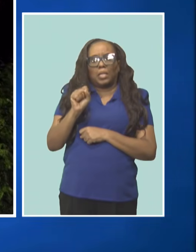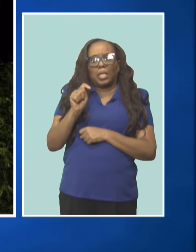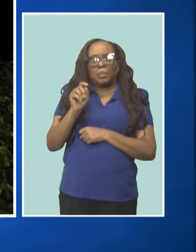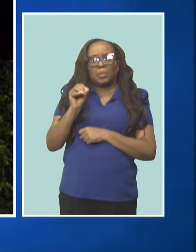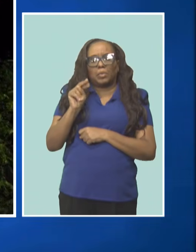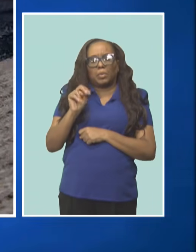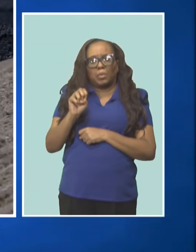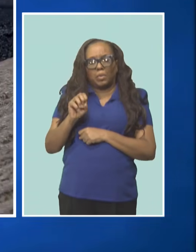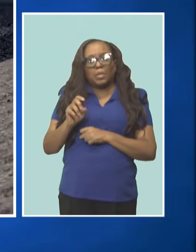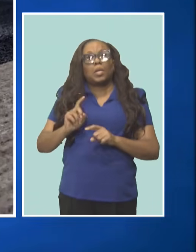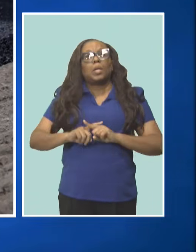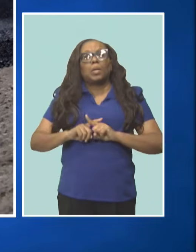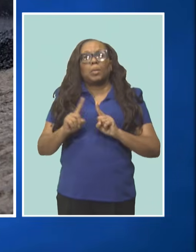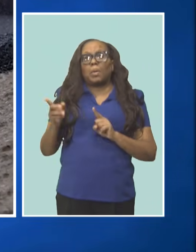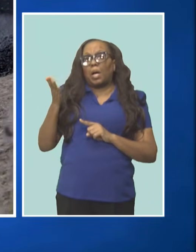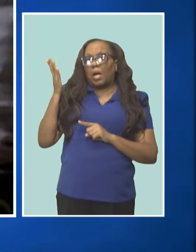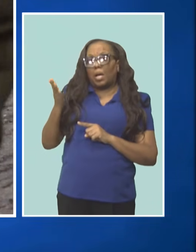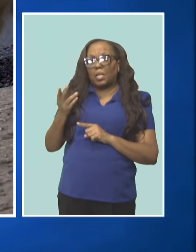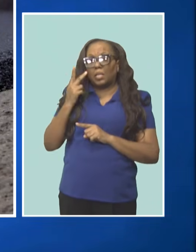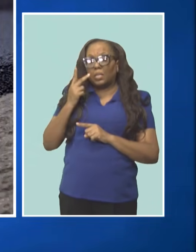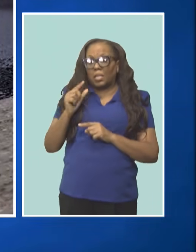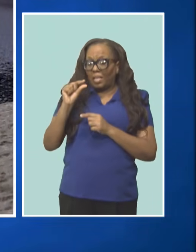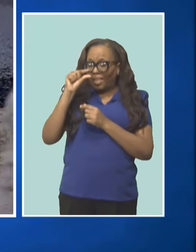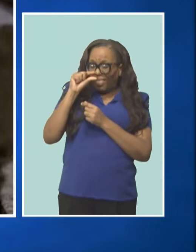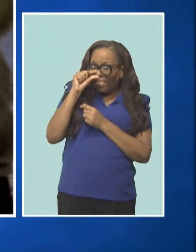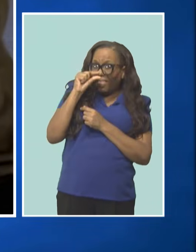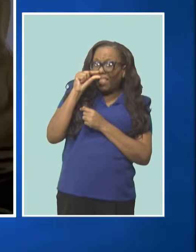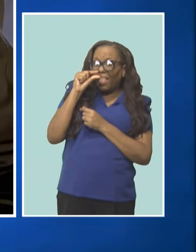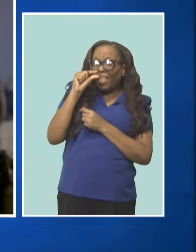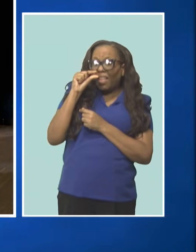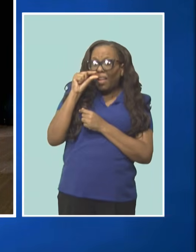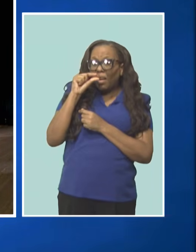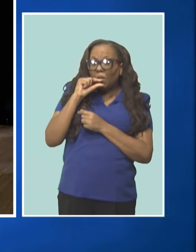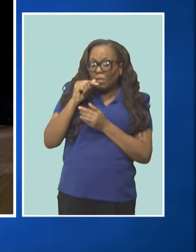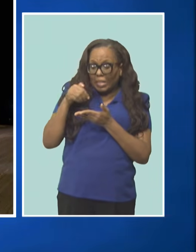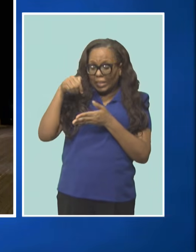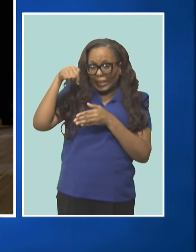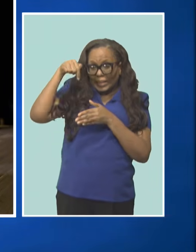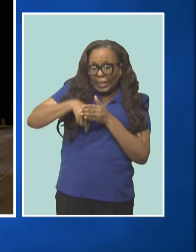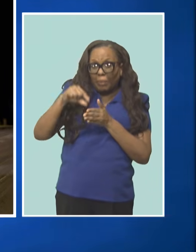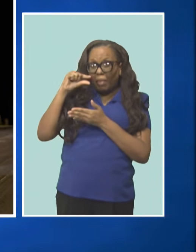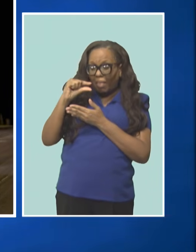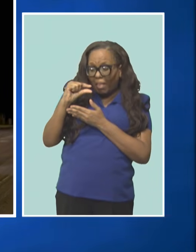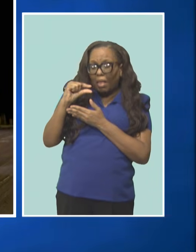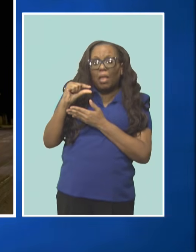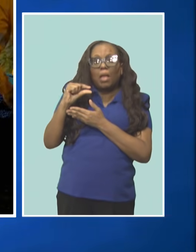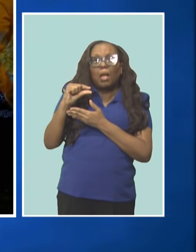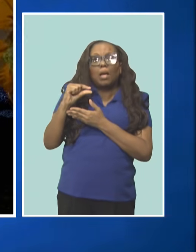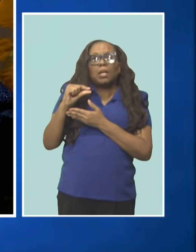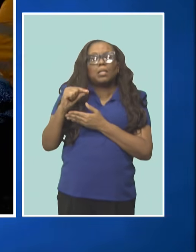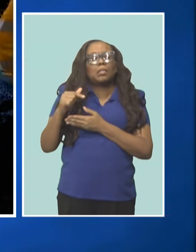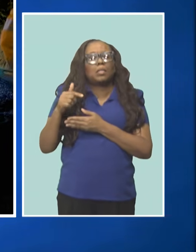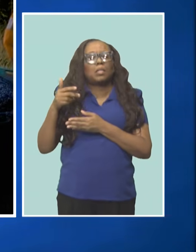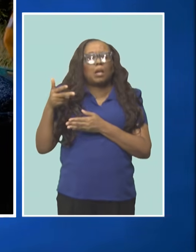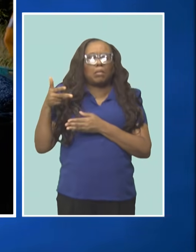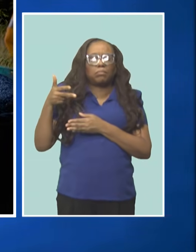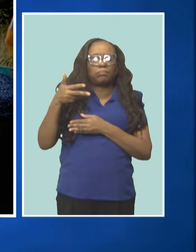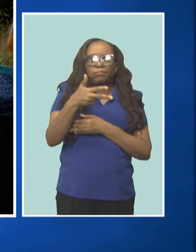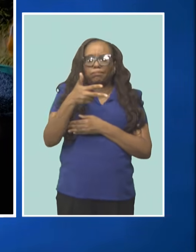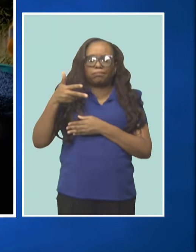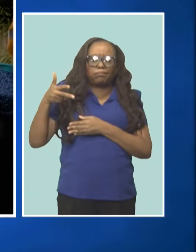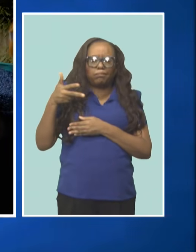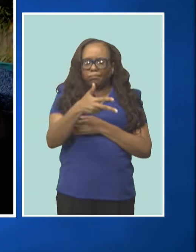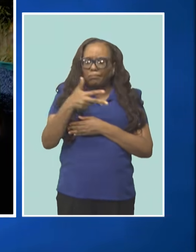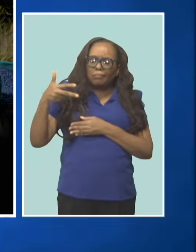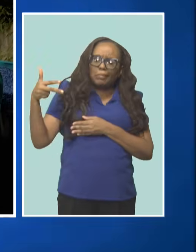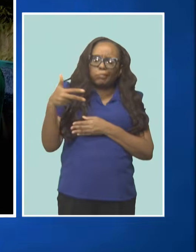with the longevity of the asphalt surface, the overall resistance to loading and traffic impact.